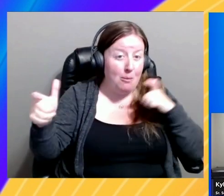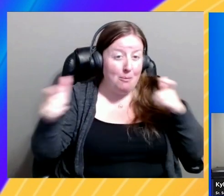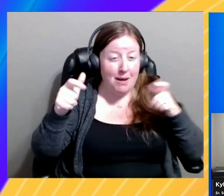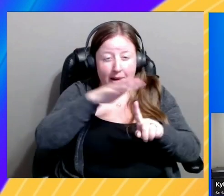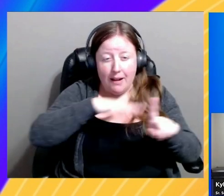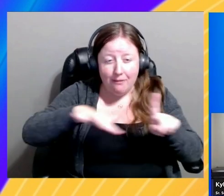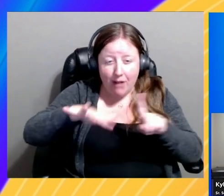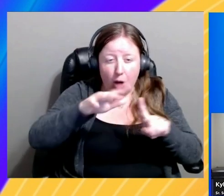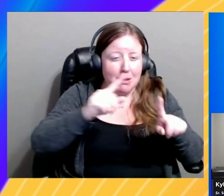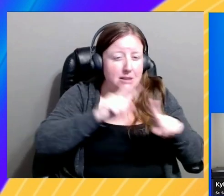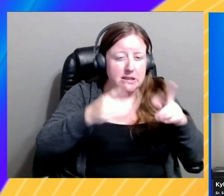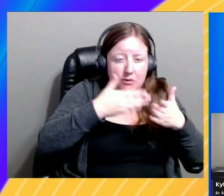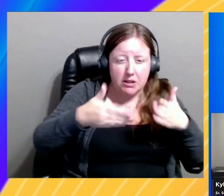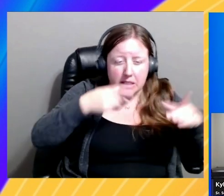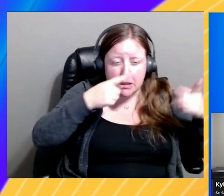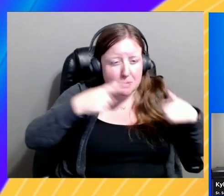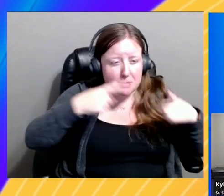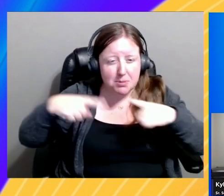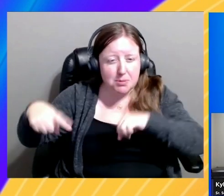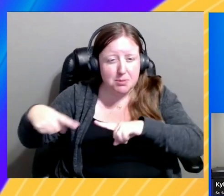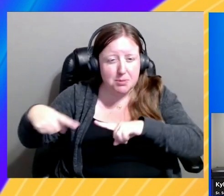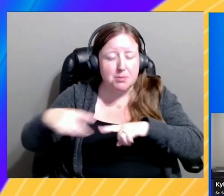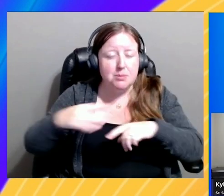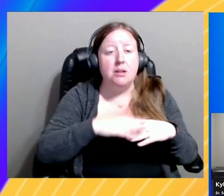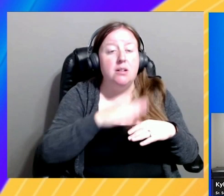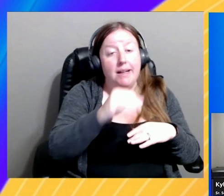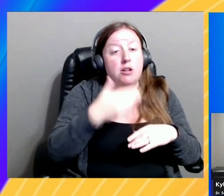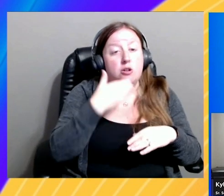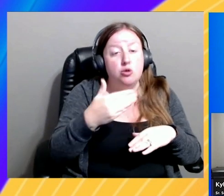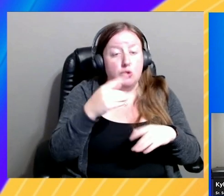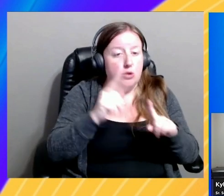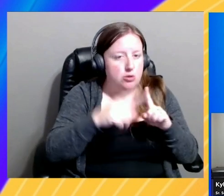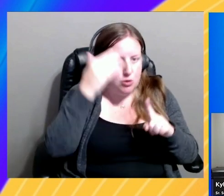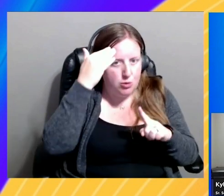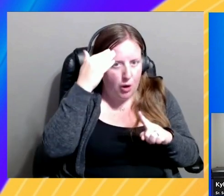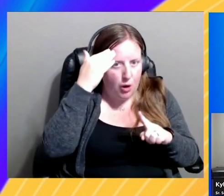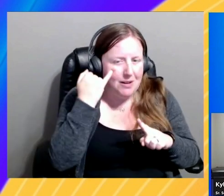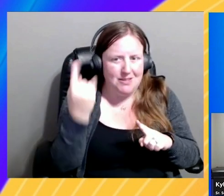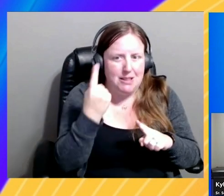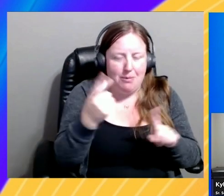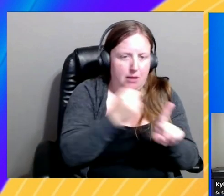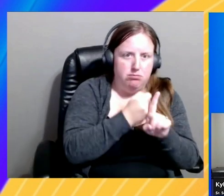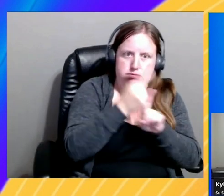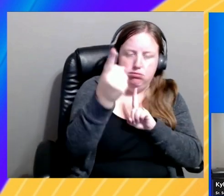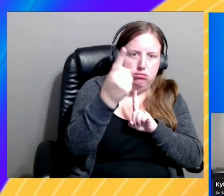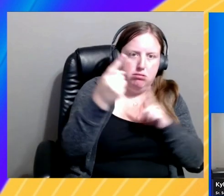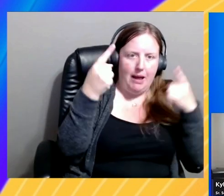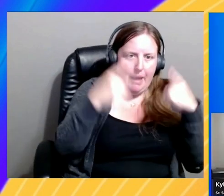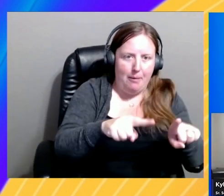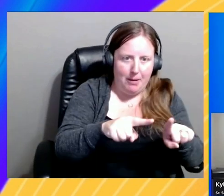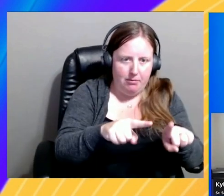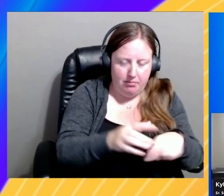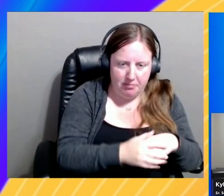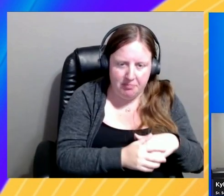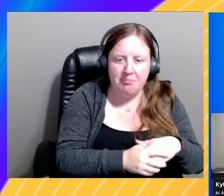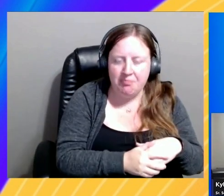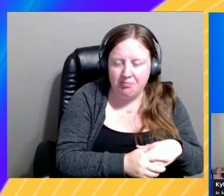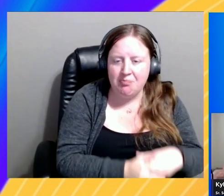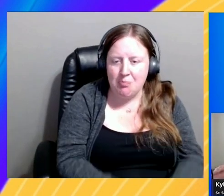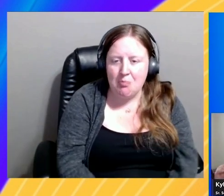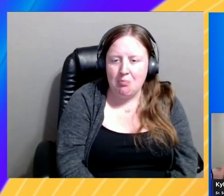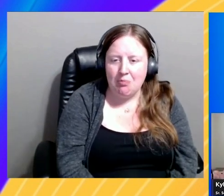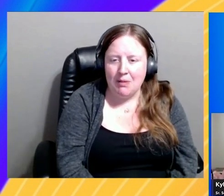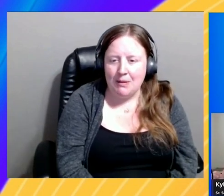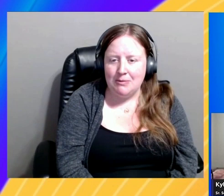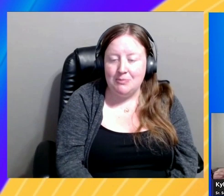things. And a lot of times it's good to just know when something is anomalous, right? Something is Yeah. not So as it usually is. in a sense,